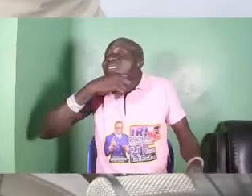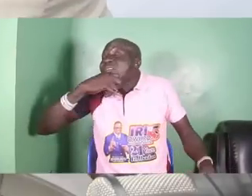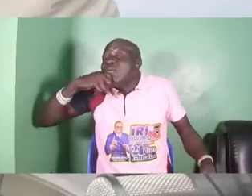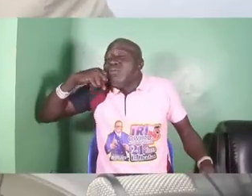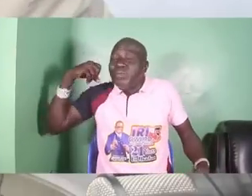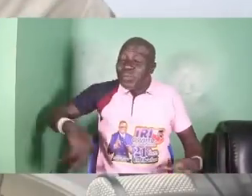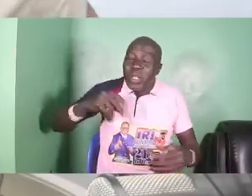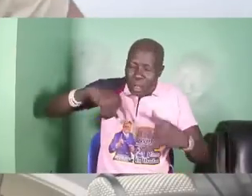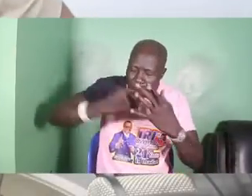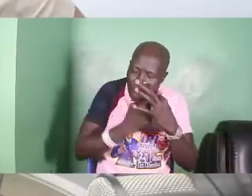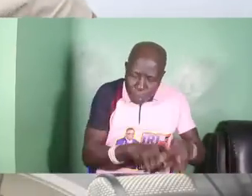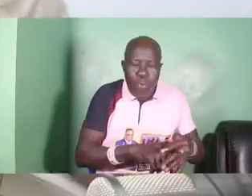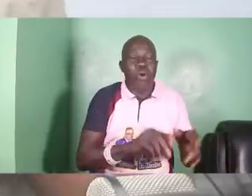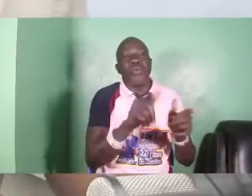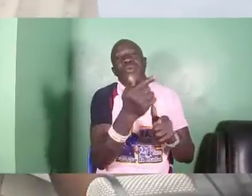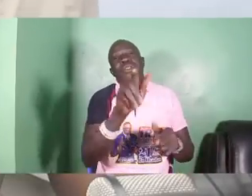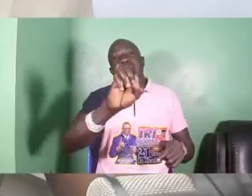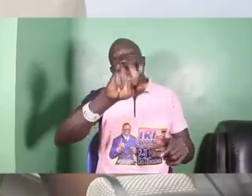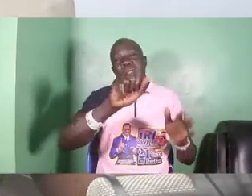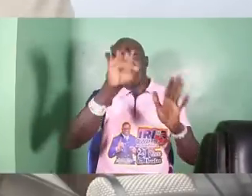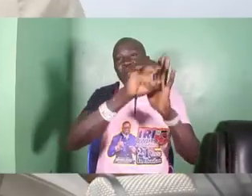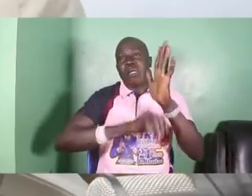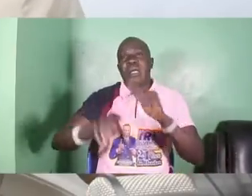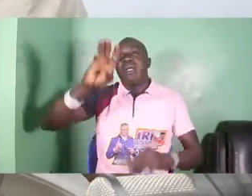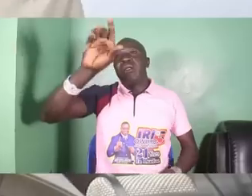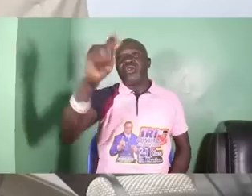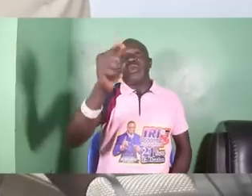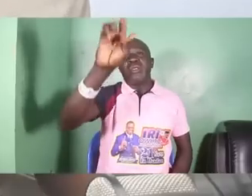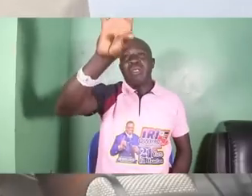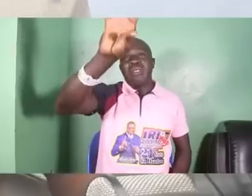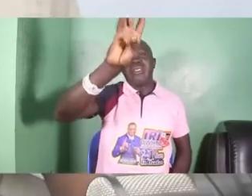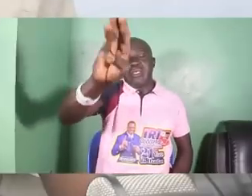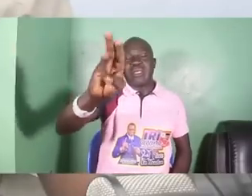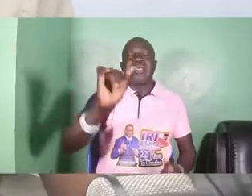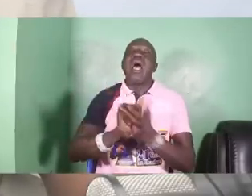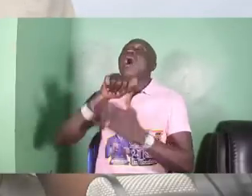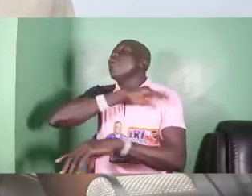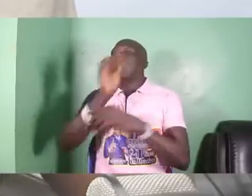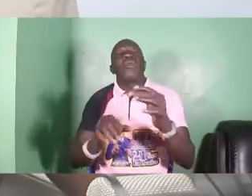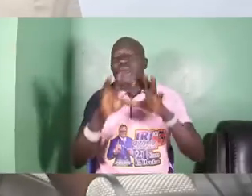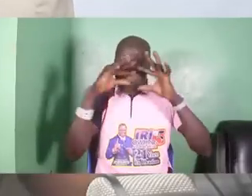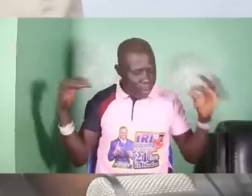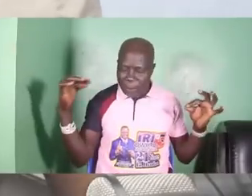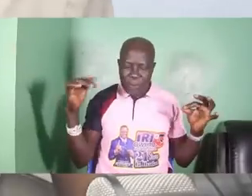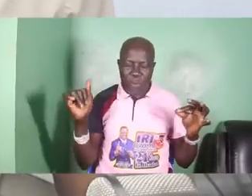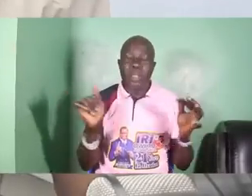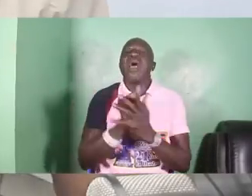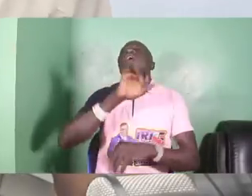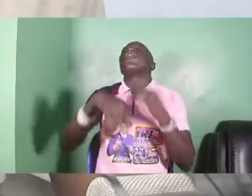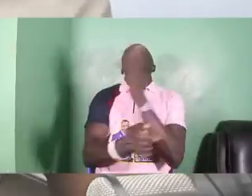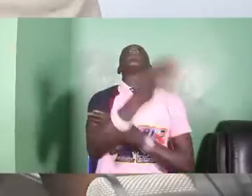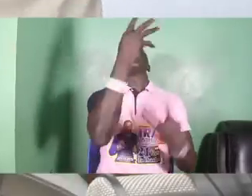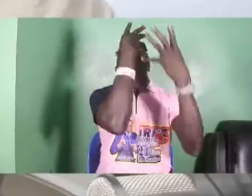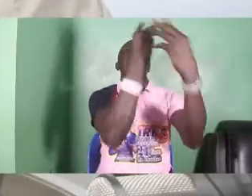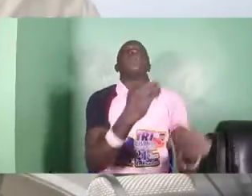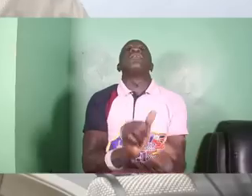dry. Ni Genesis. We book of Genesis. Chapter 26. Ni verse 12. Ni yase ni leto. Allah will bless you.